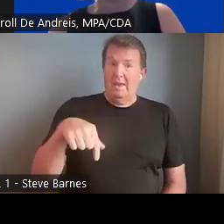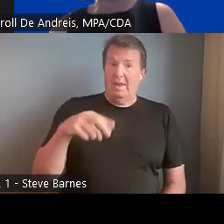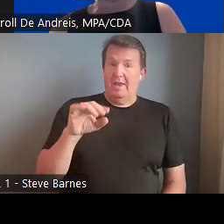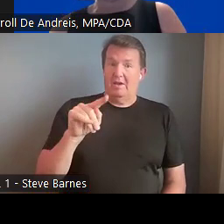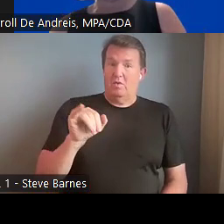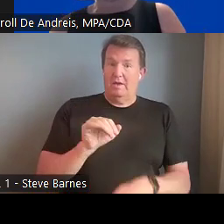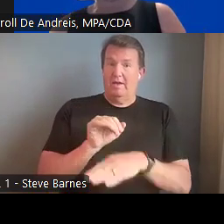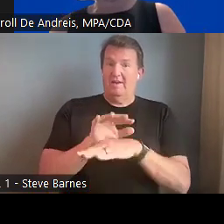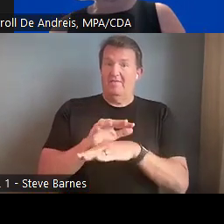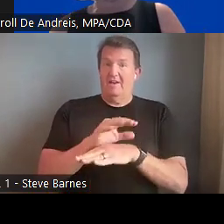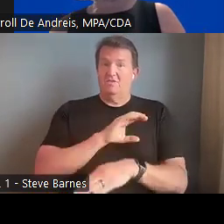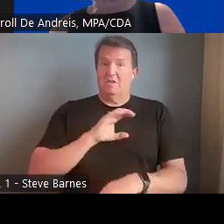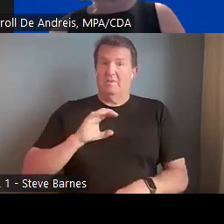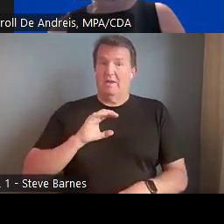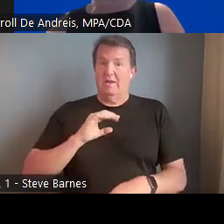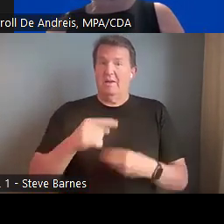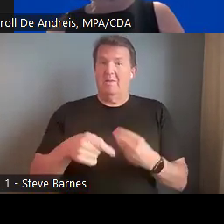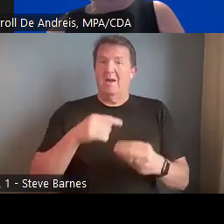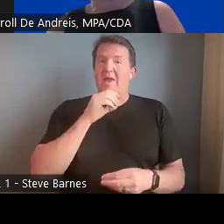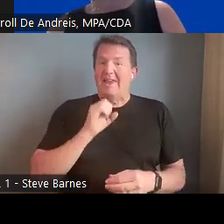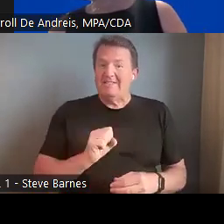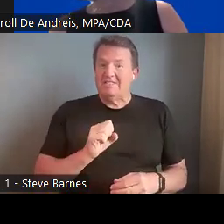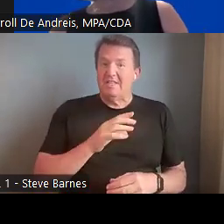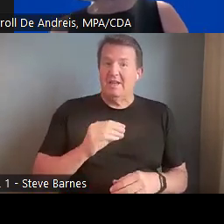on Aging and Disability, or EACAD,